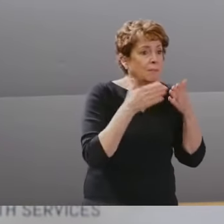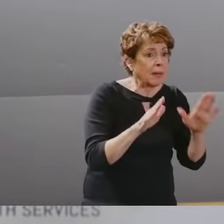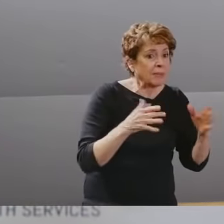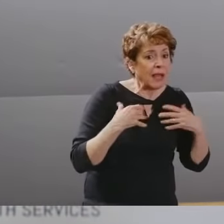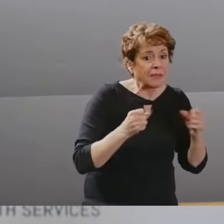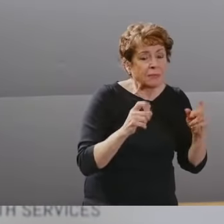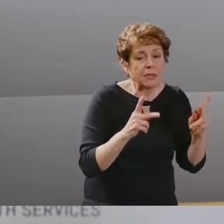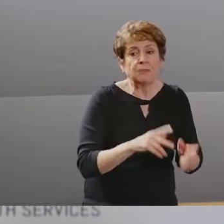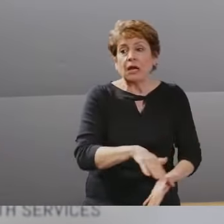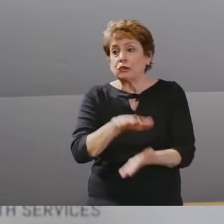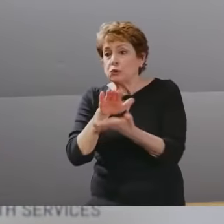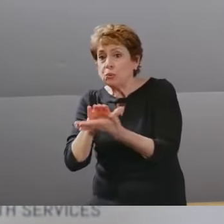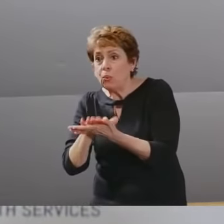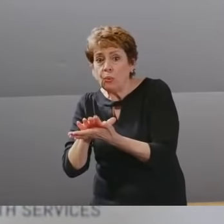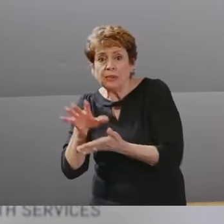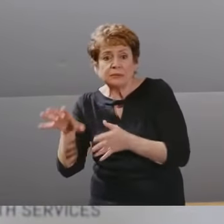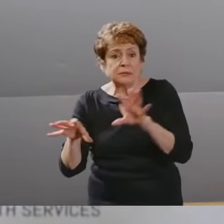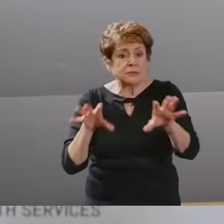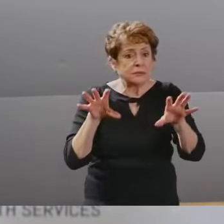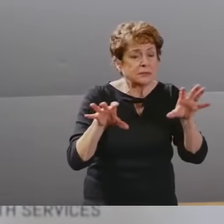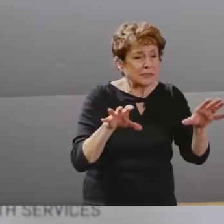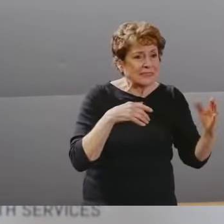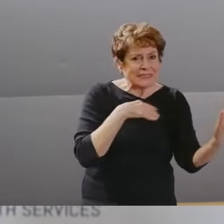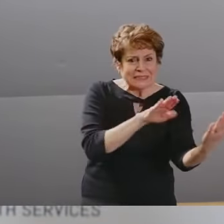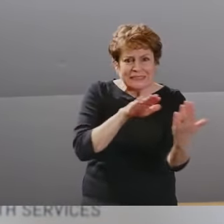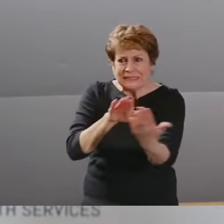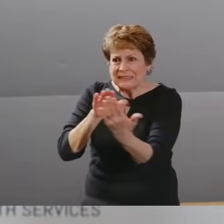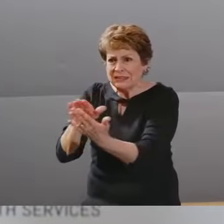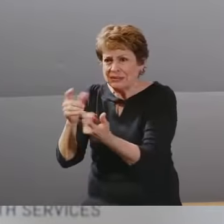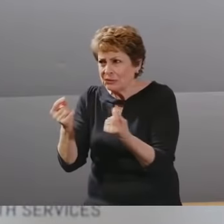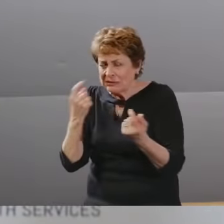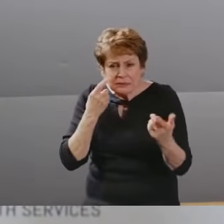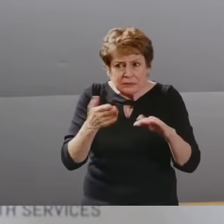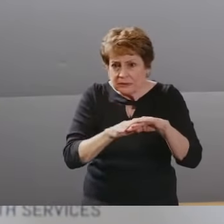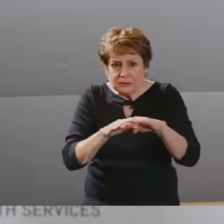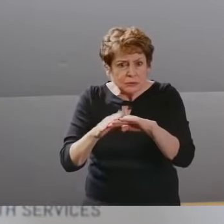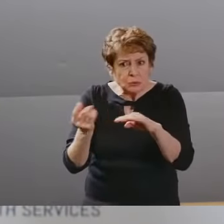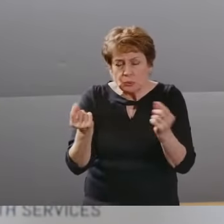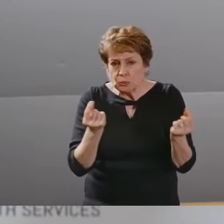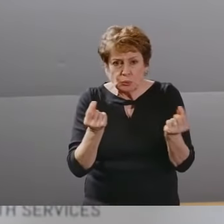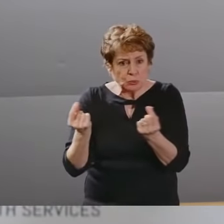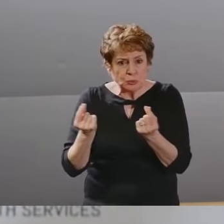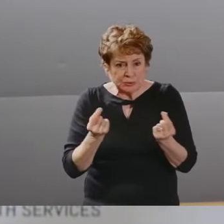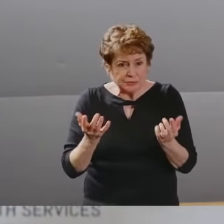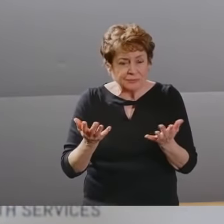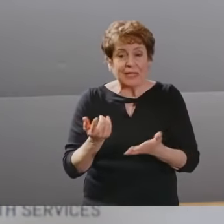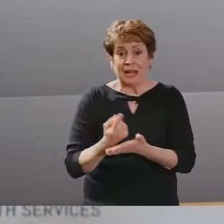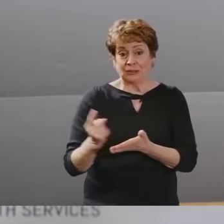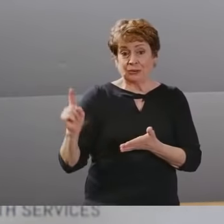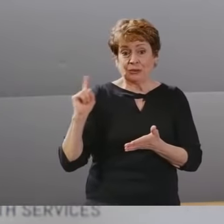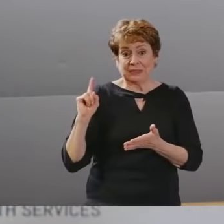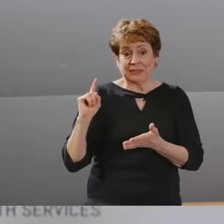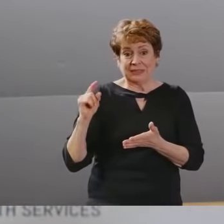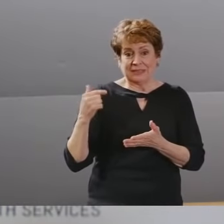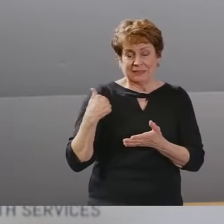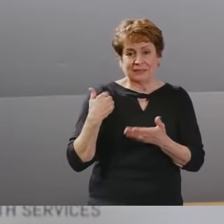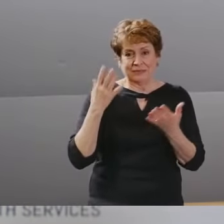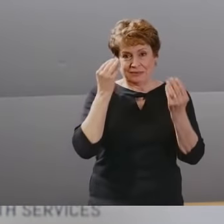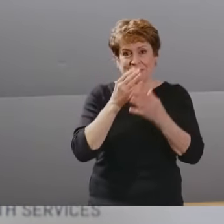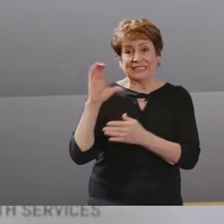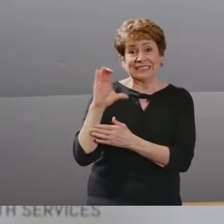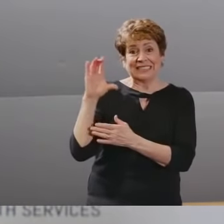the recent rise in cases. Last week, CDC released important updates to their mask data and